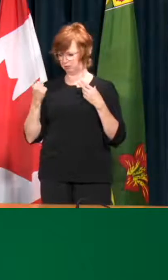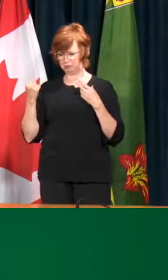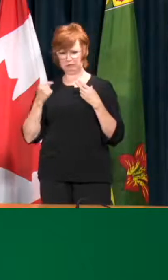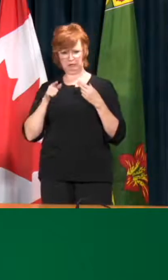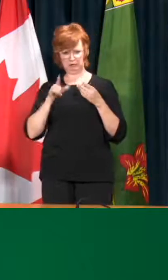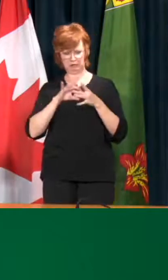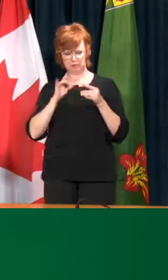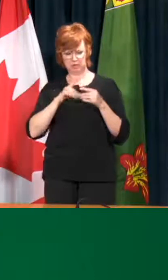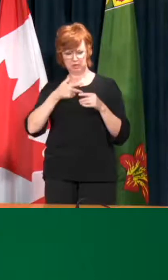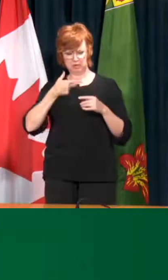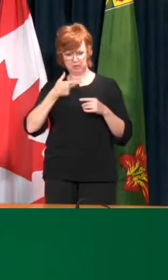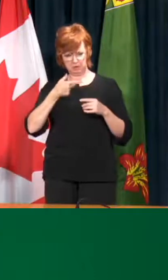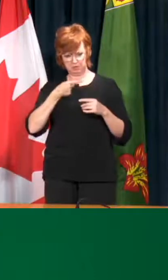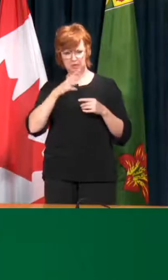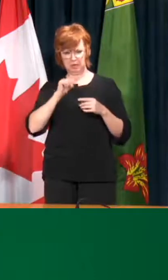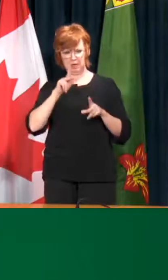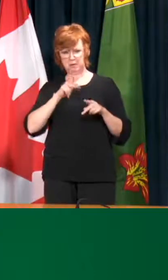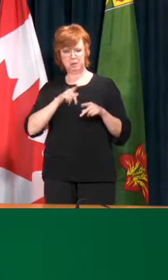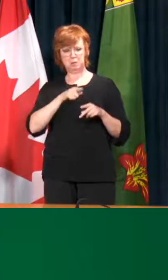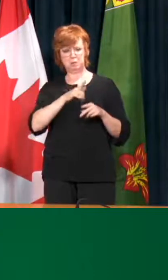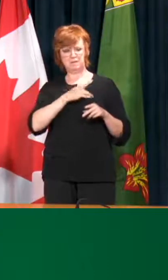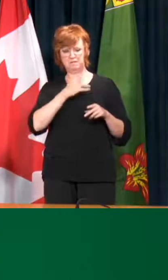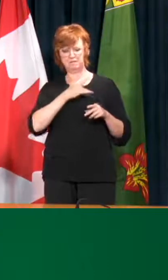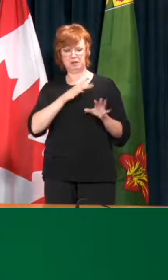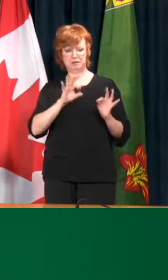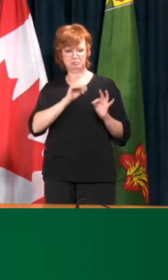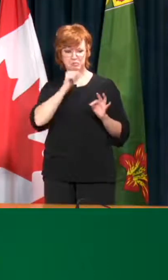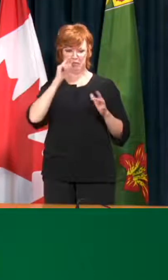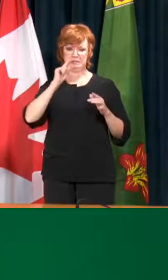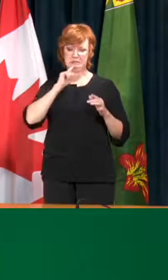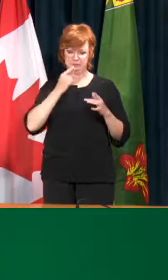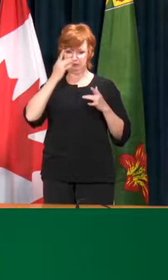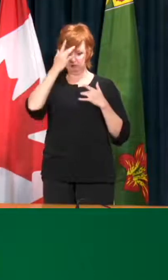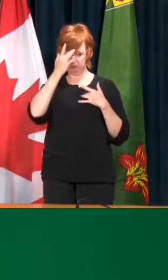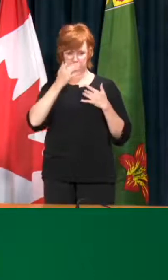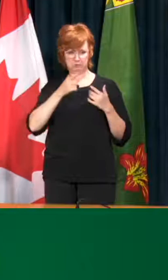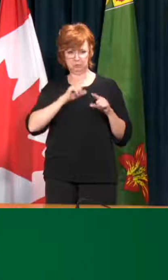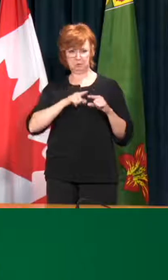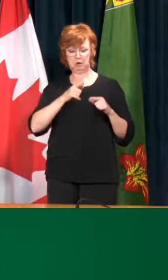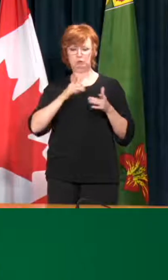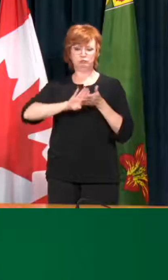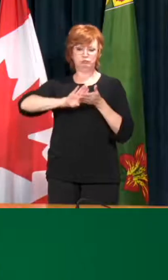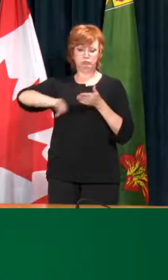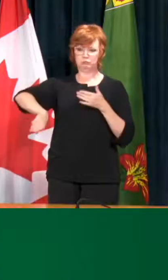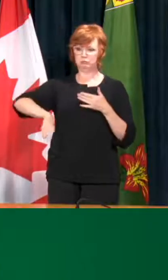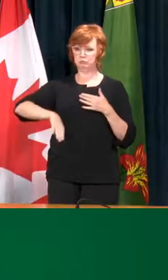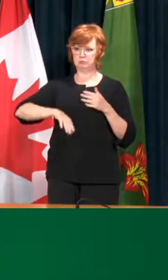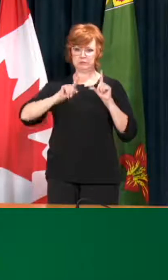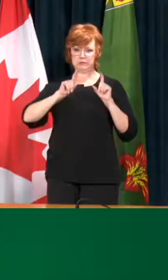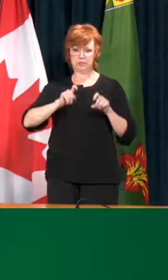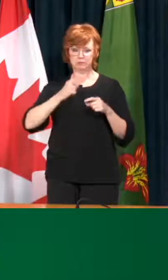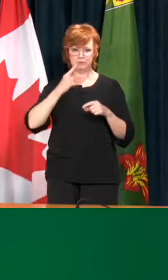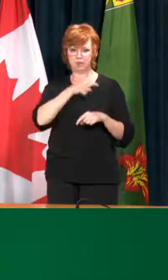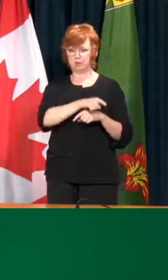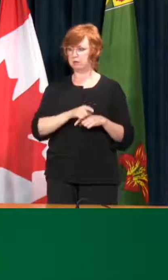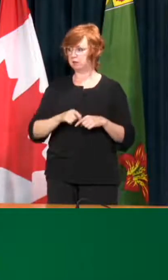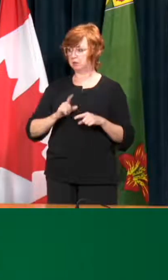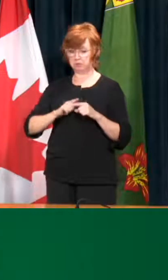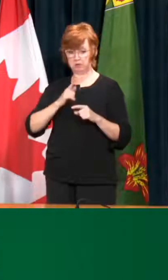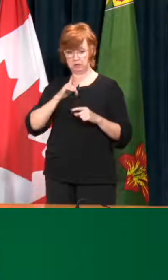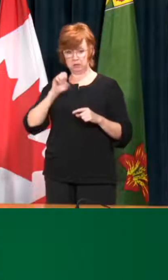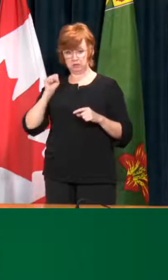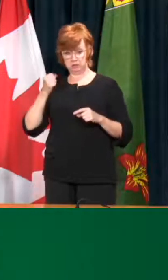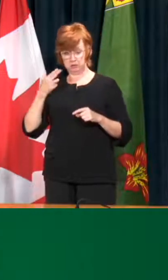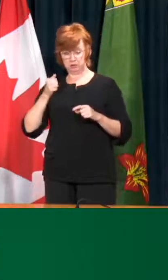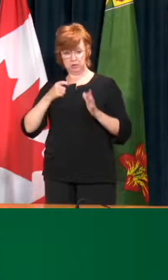mild symptoms aren't choosing to get tested. I'm just wondering if the province is looking at either mandatory testing or doing something in